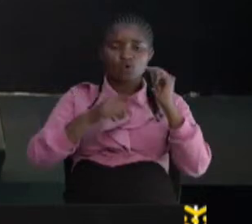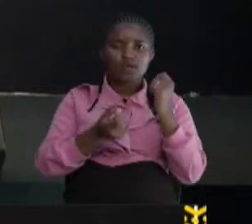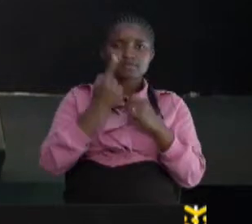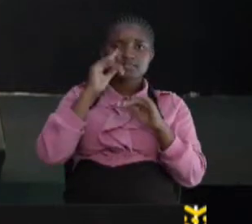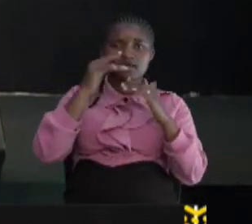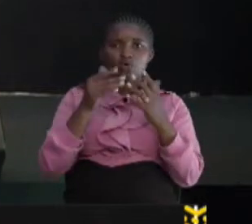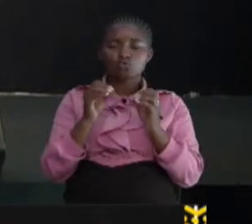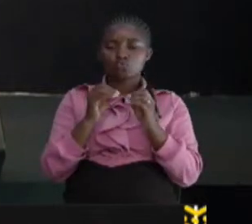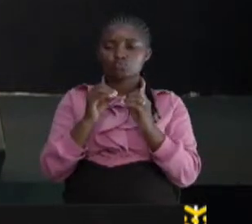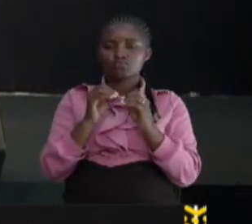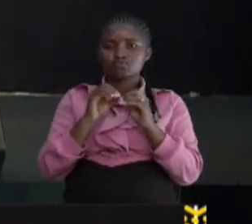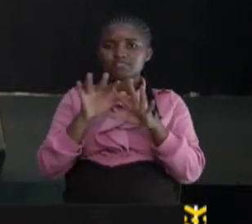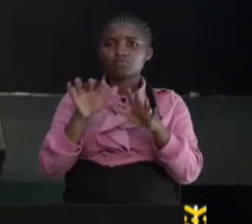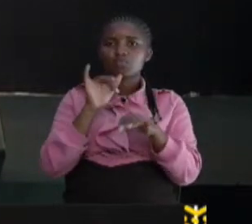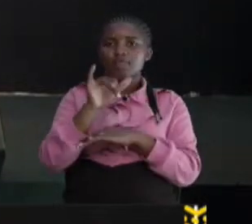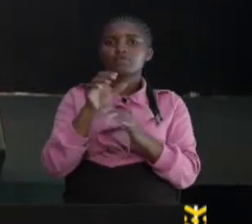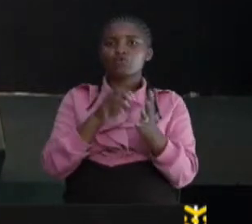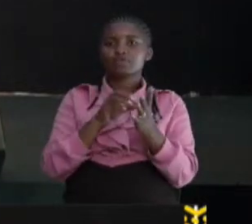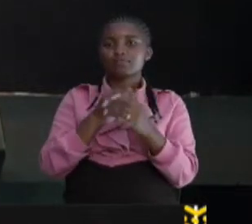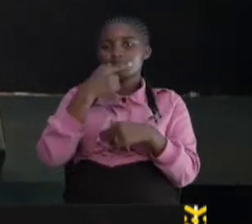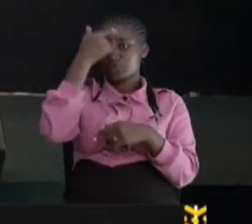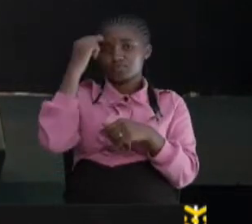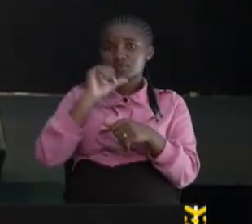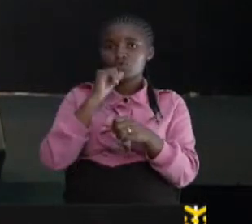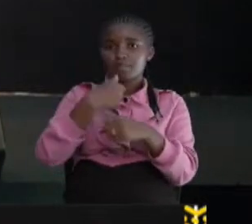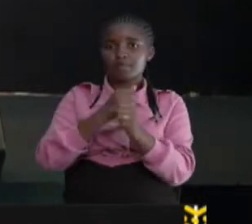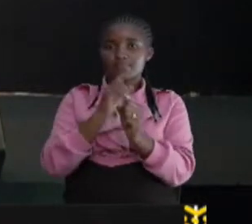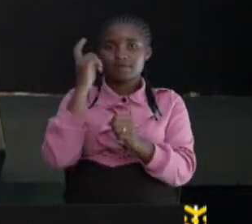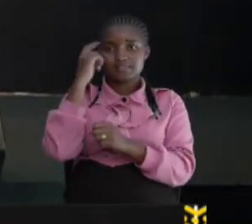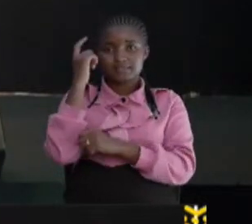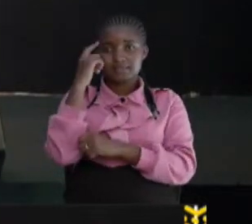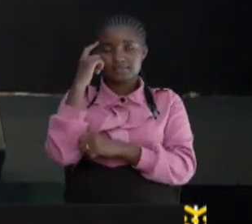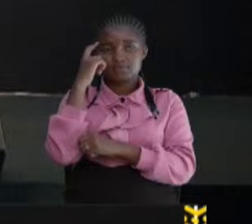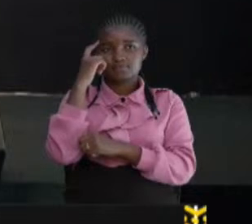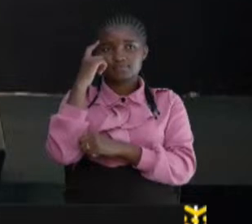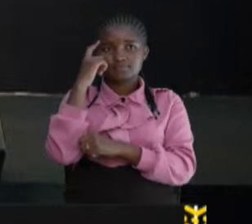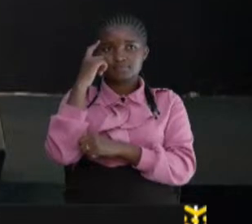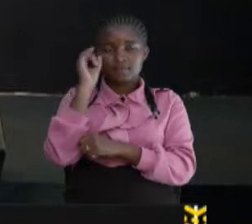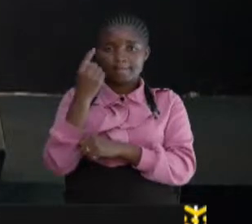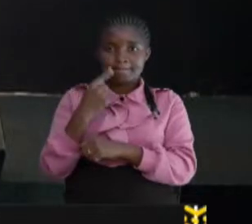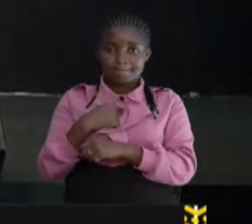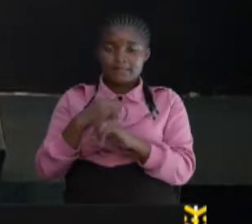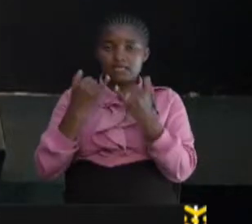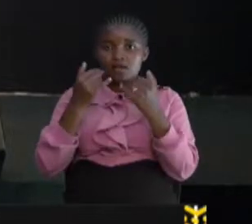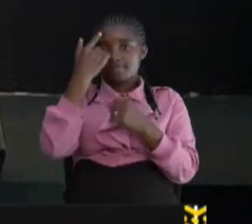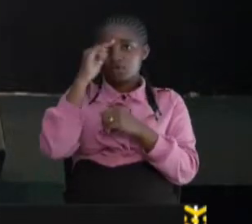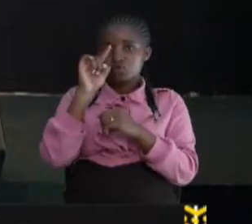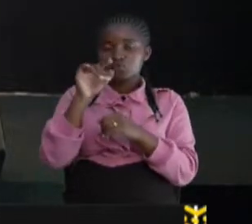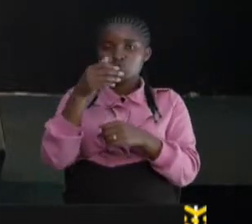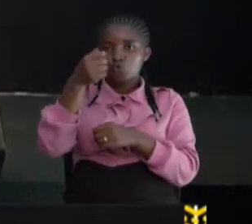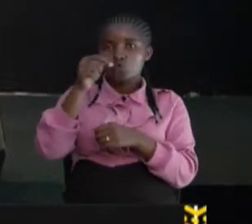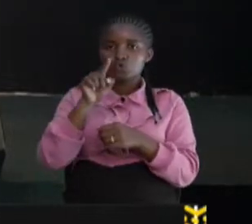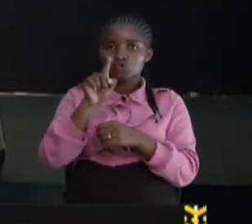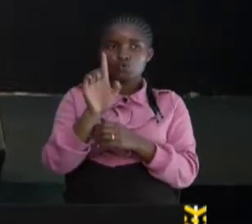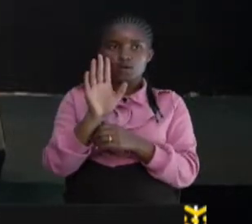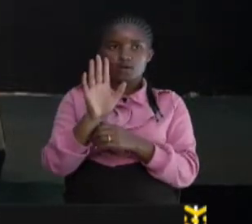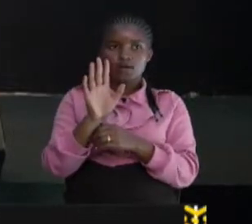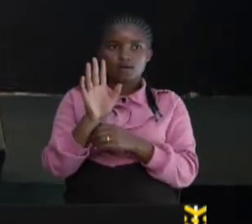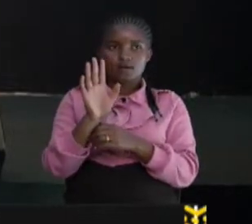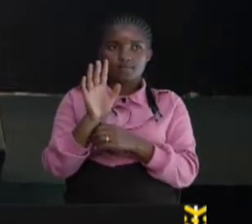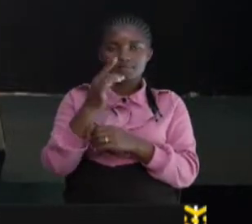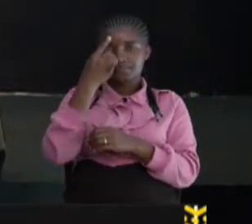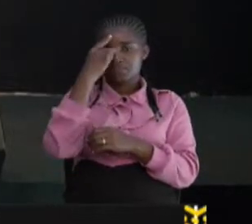how to distribute said content, it makes no sense, absolutely. You get what I mean? So for you to hold